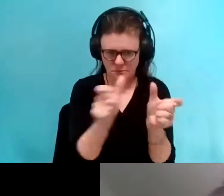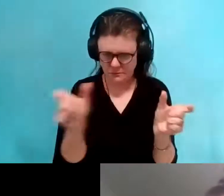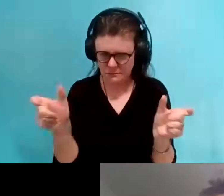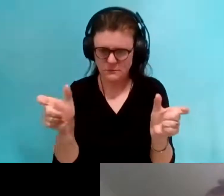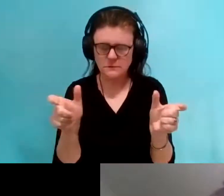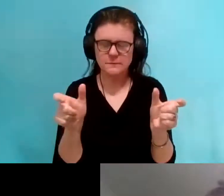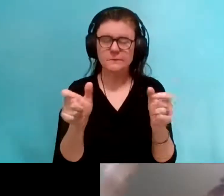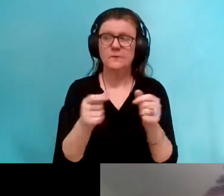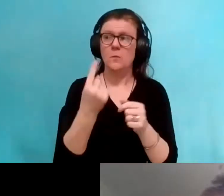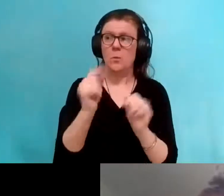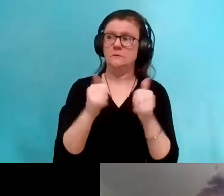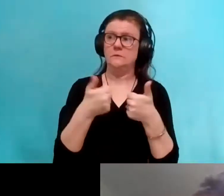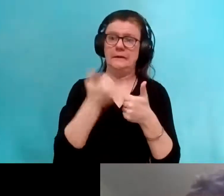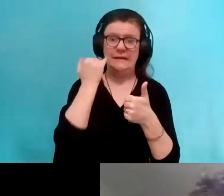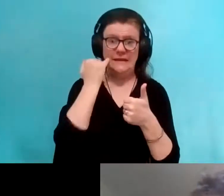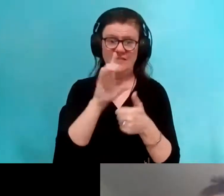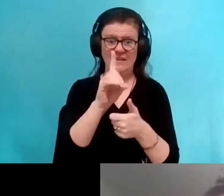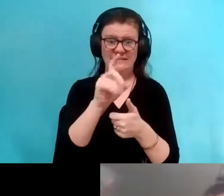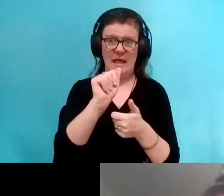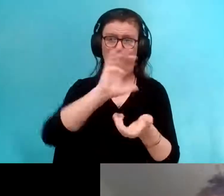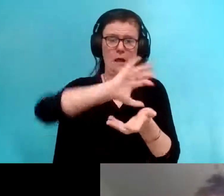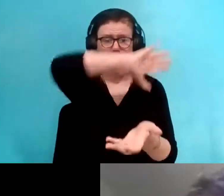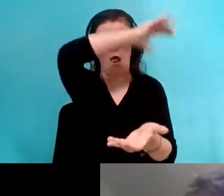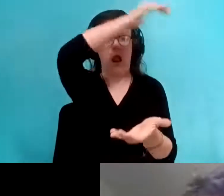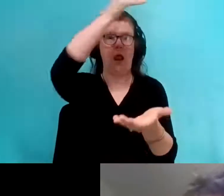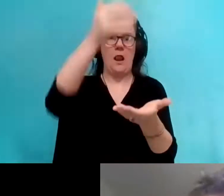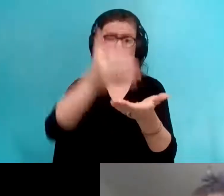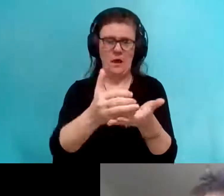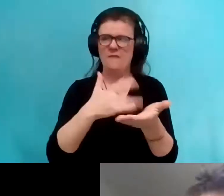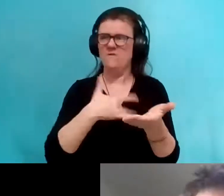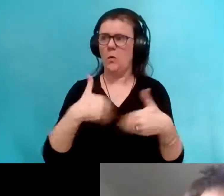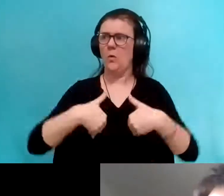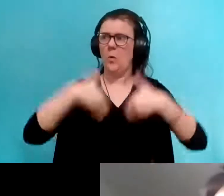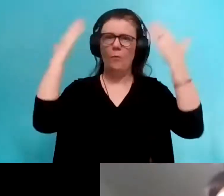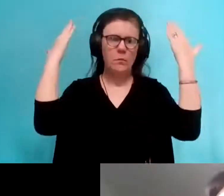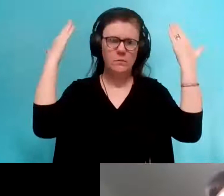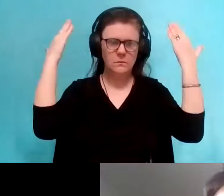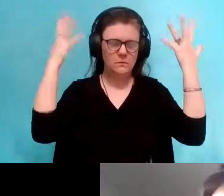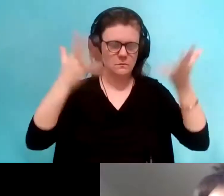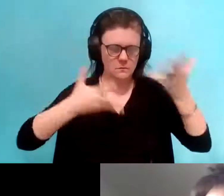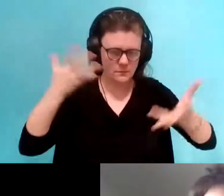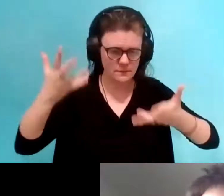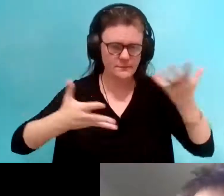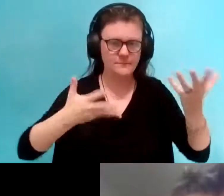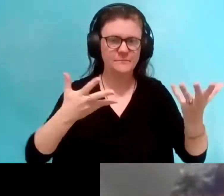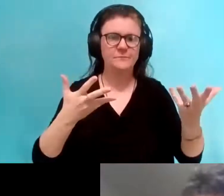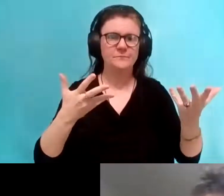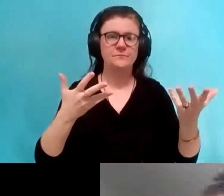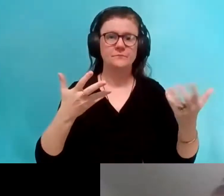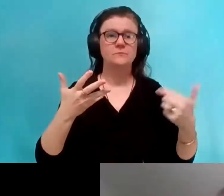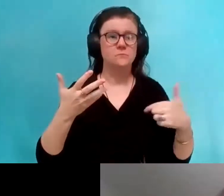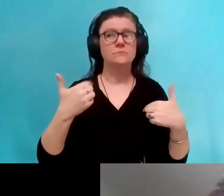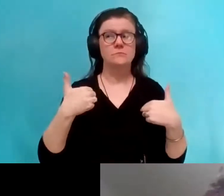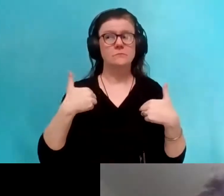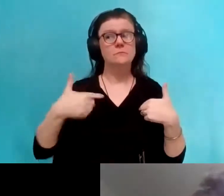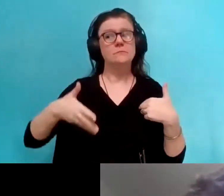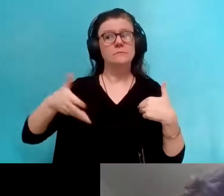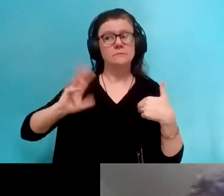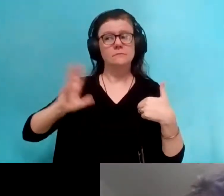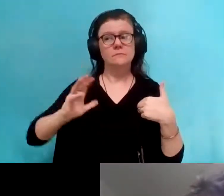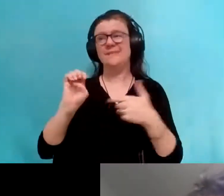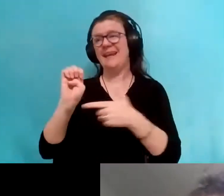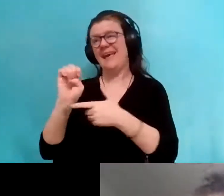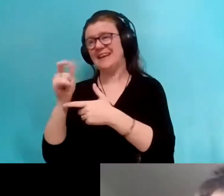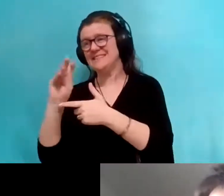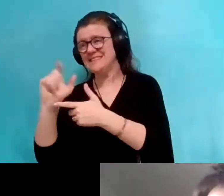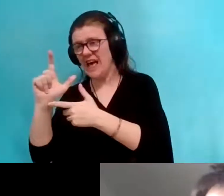people face is if you've got so much data, you get swamped by it. And we found that we used to do things through Excel and